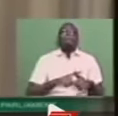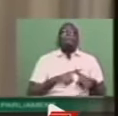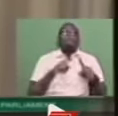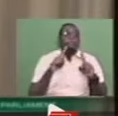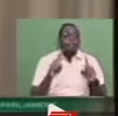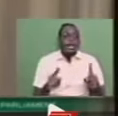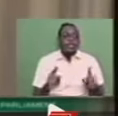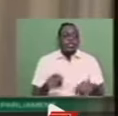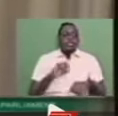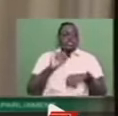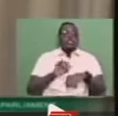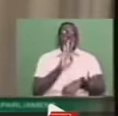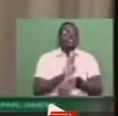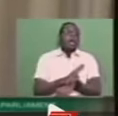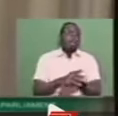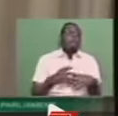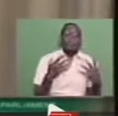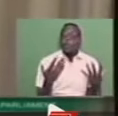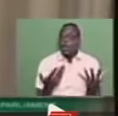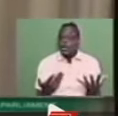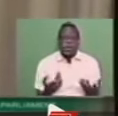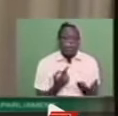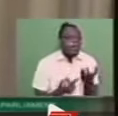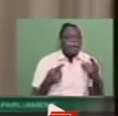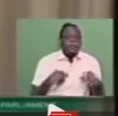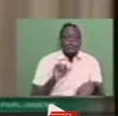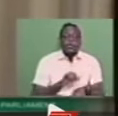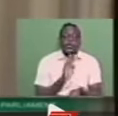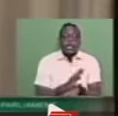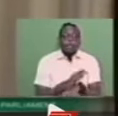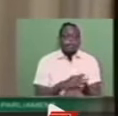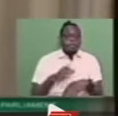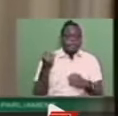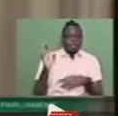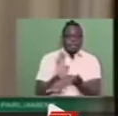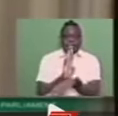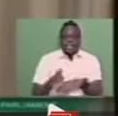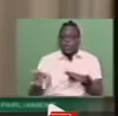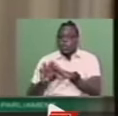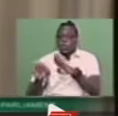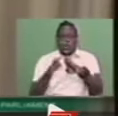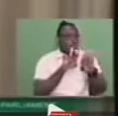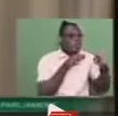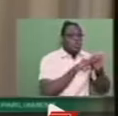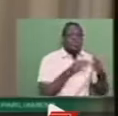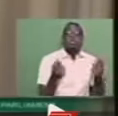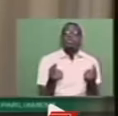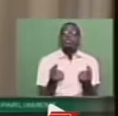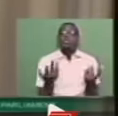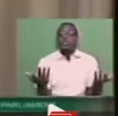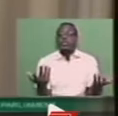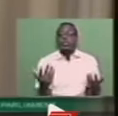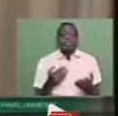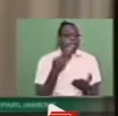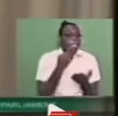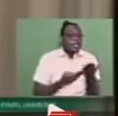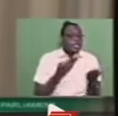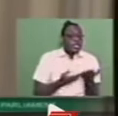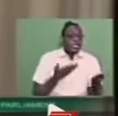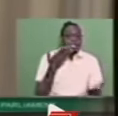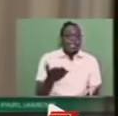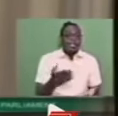company profits. The fact is, the budget lacks the wit, sagacity, and hope one would expect in